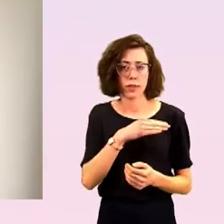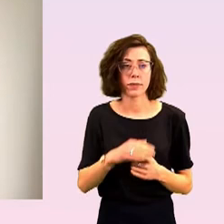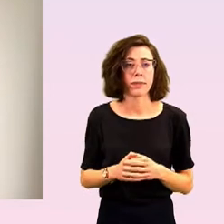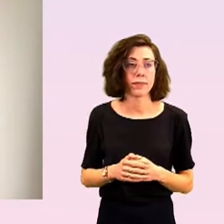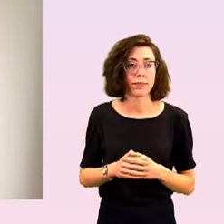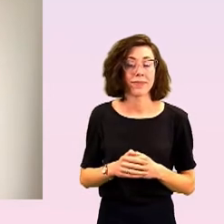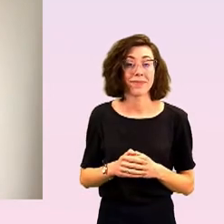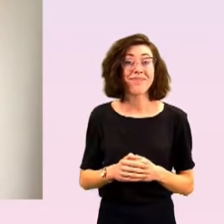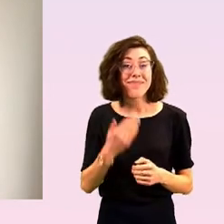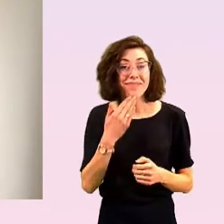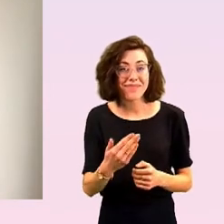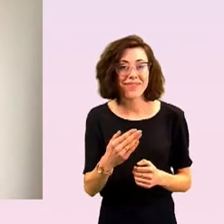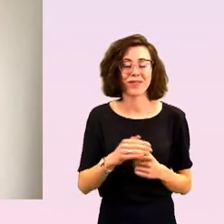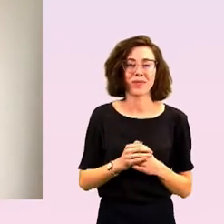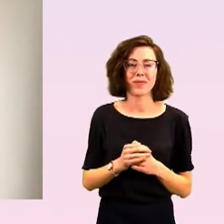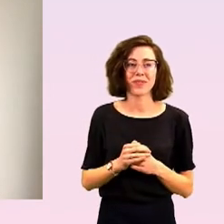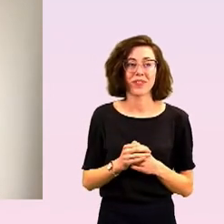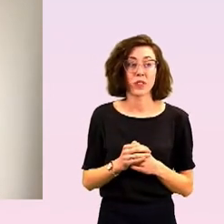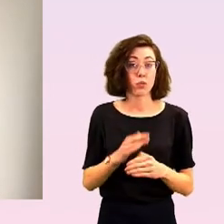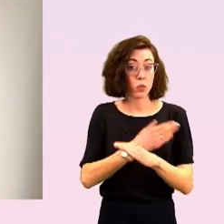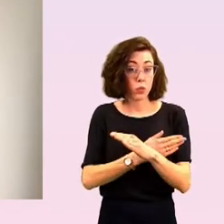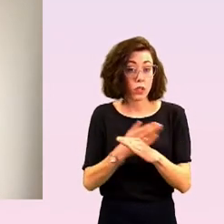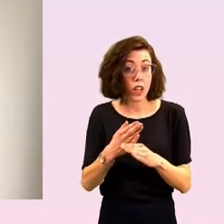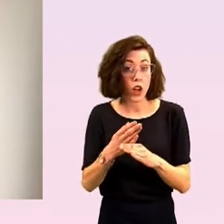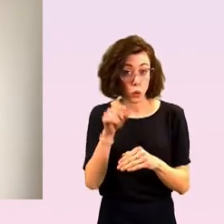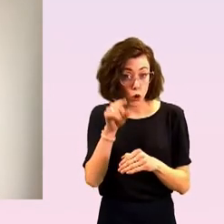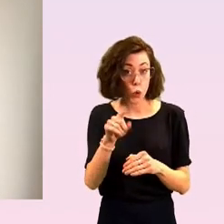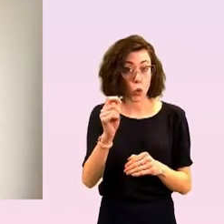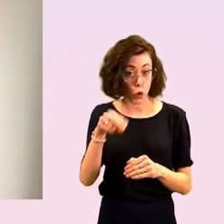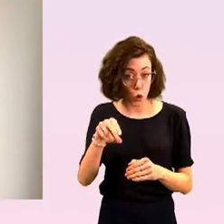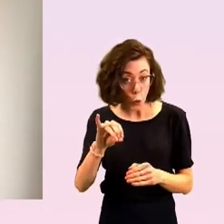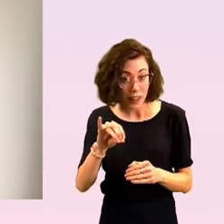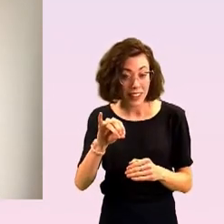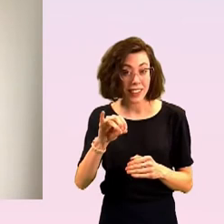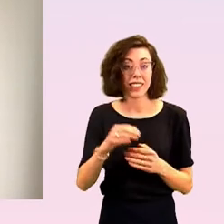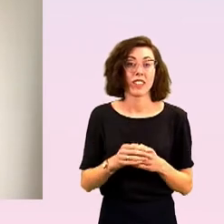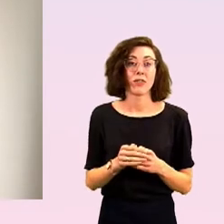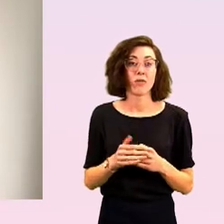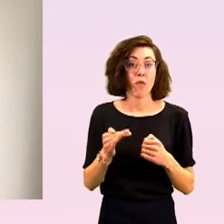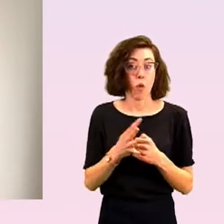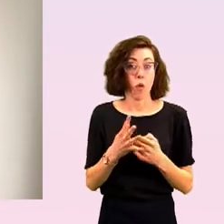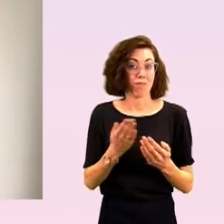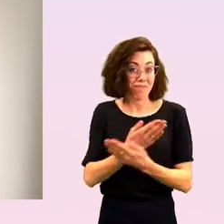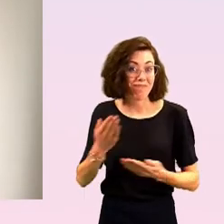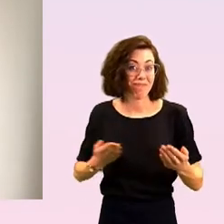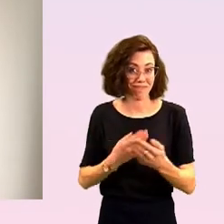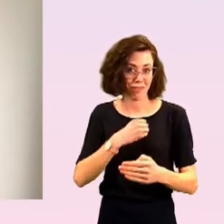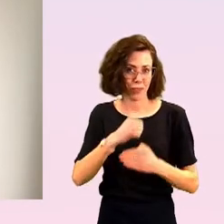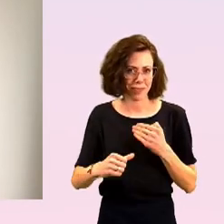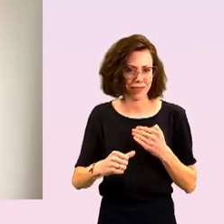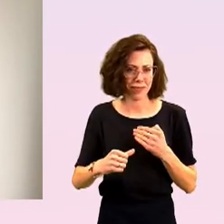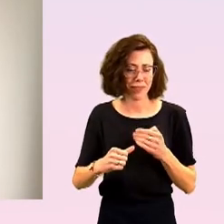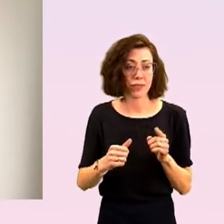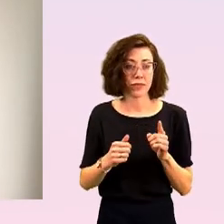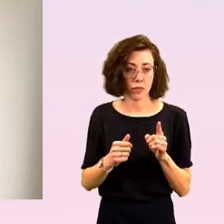Awesome. Yeah, thank you, Tonie. And I think we're actually going to start with you to kind of set the table for the panel discussion today. So kind of the first question